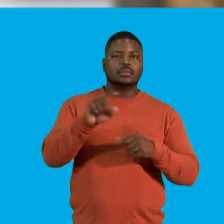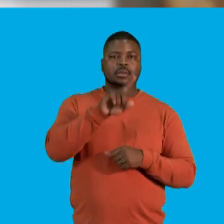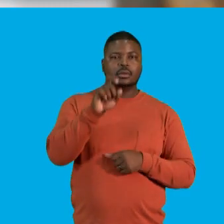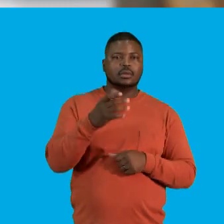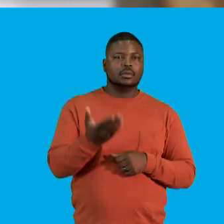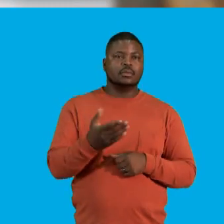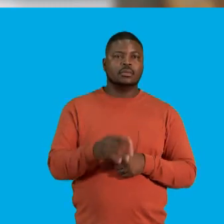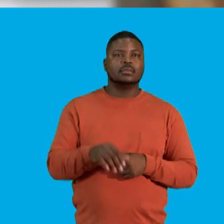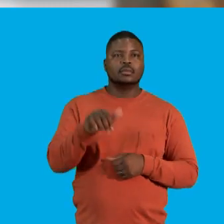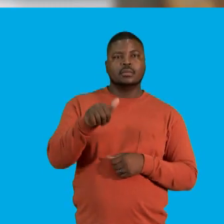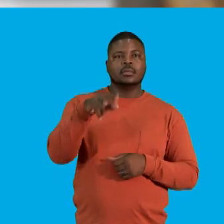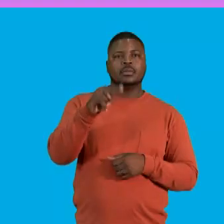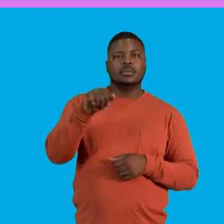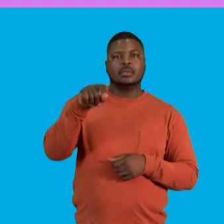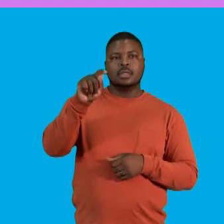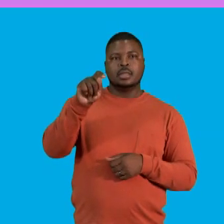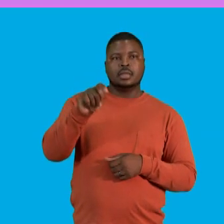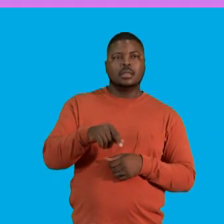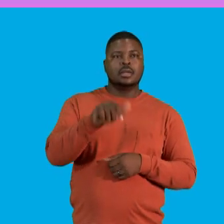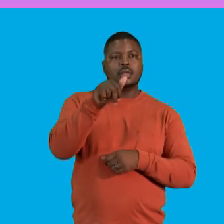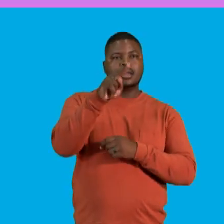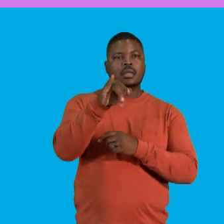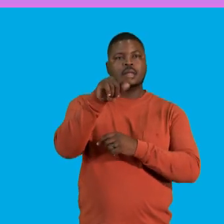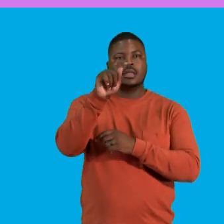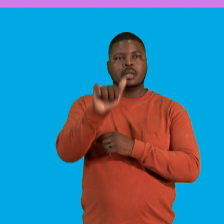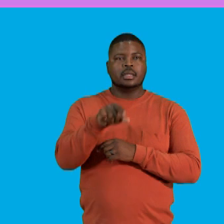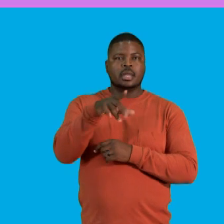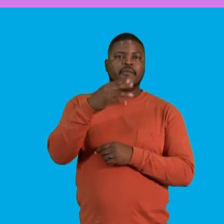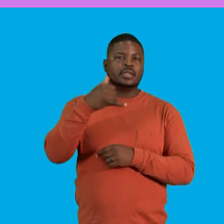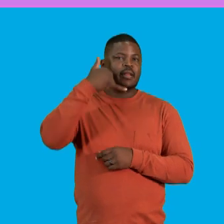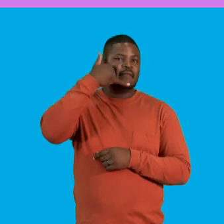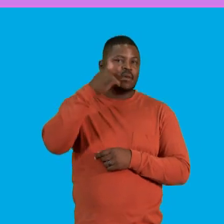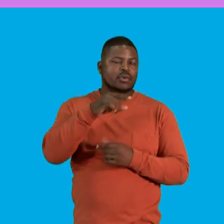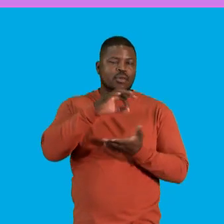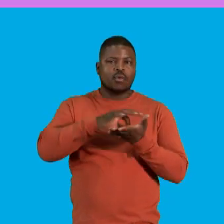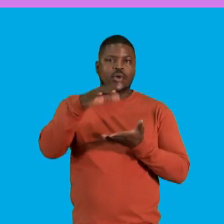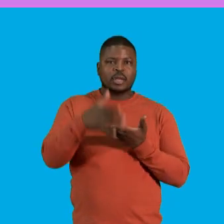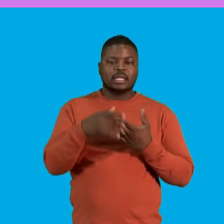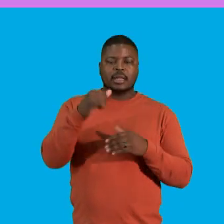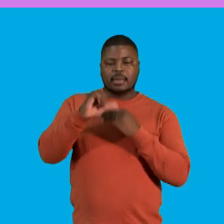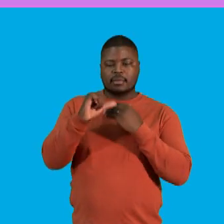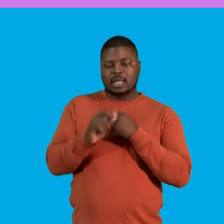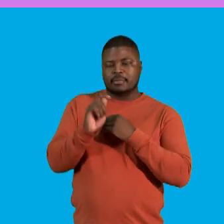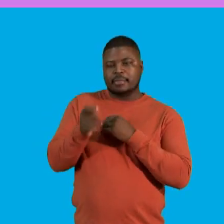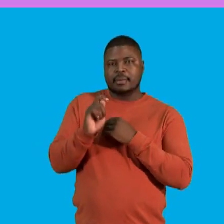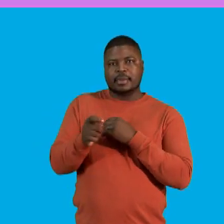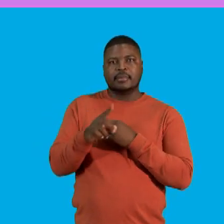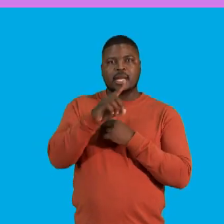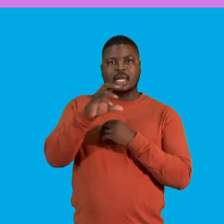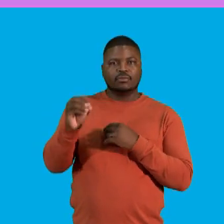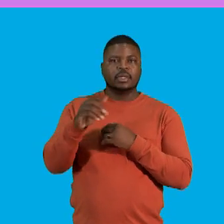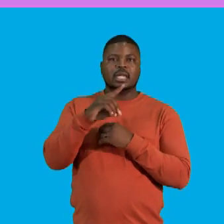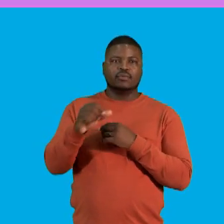The next question, Anita has a cell phone contract that costs her 100 Rand per month plus